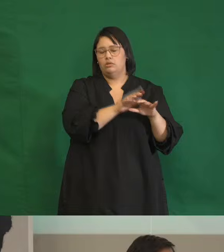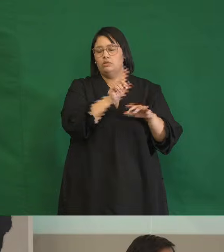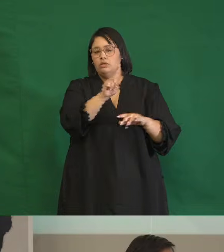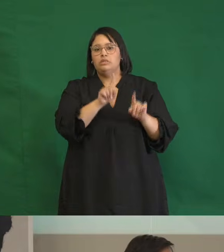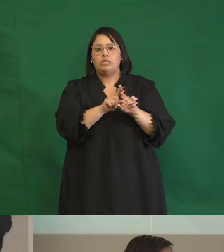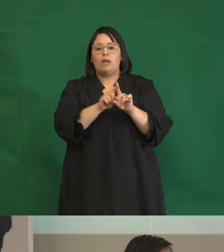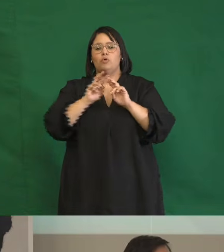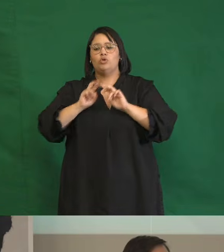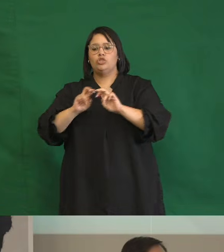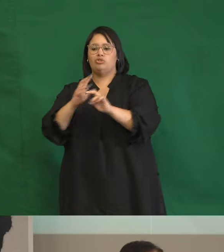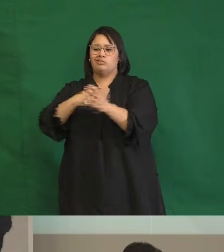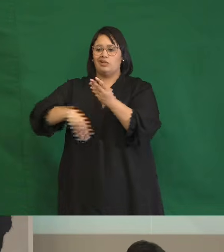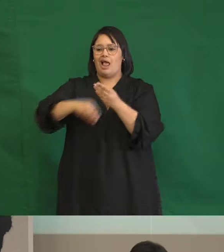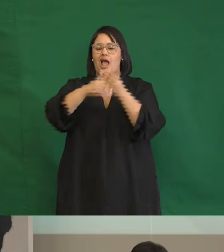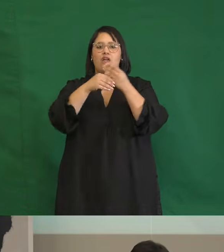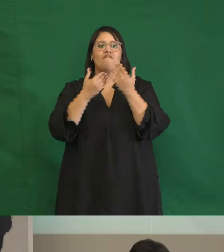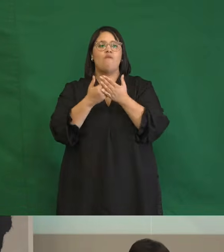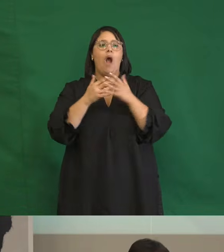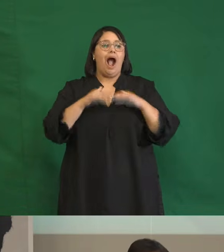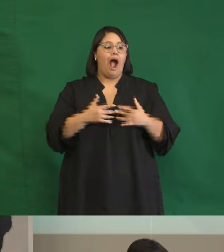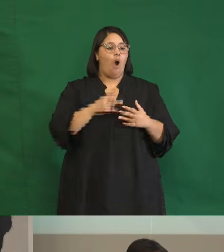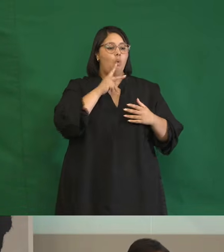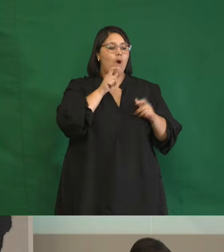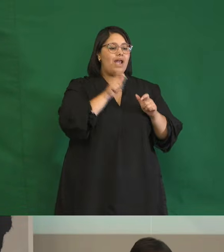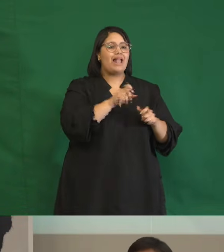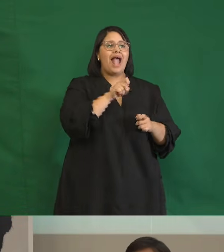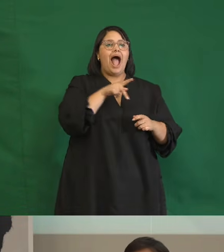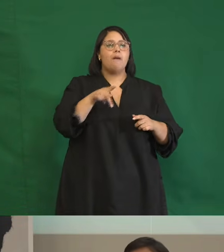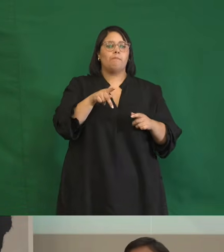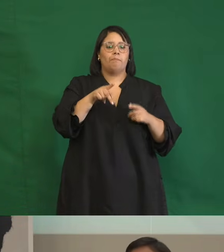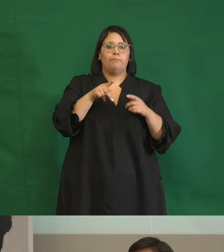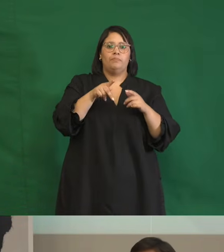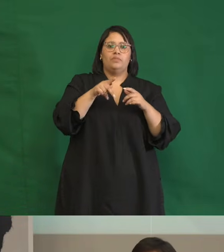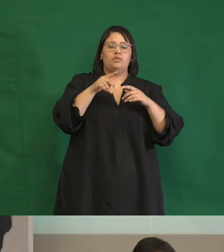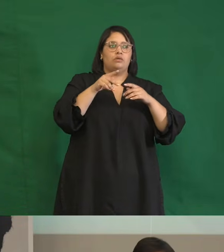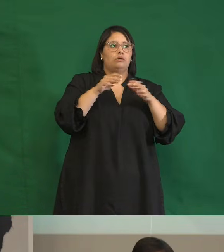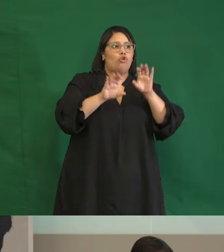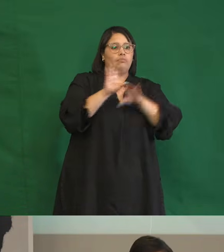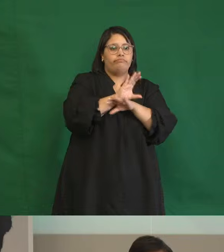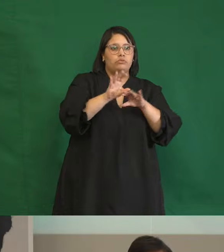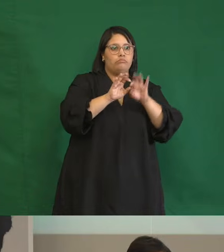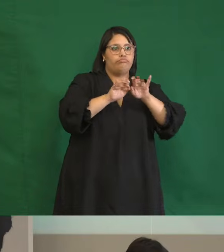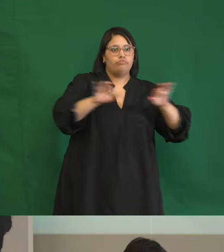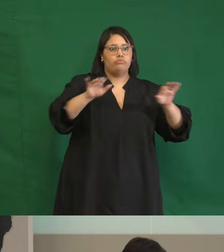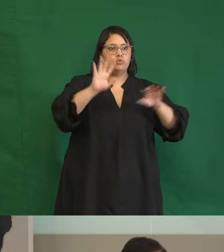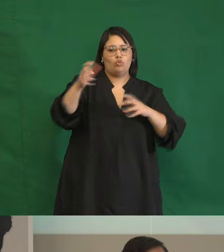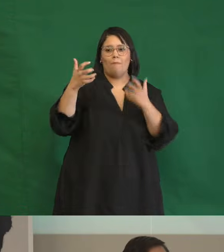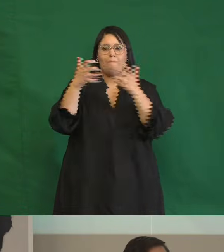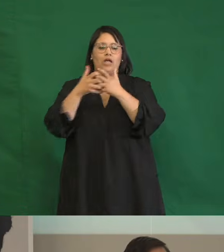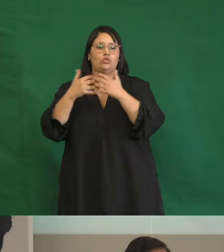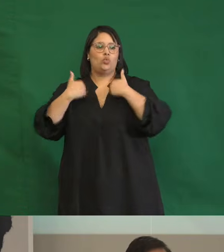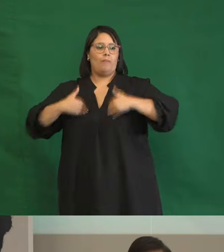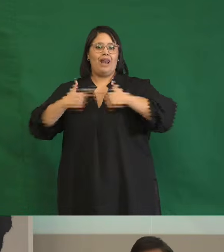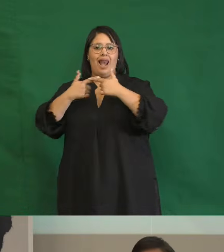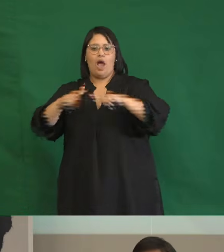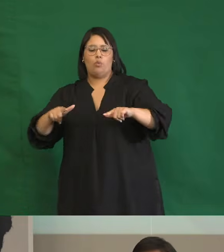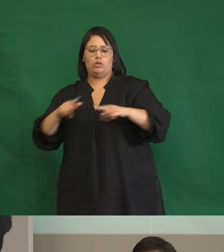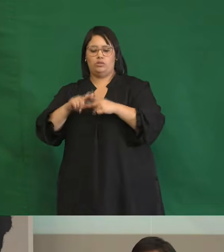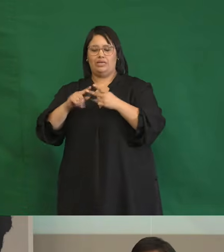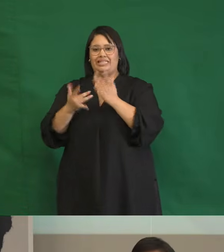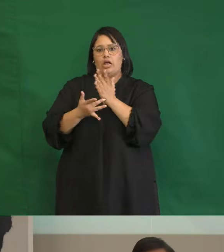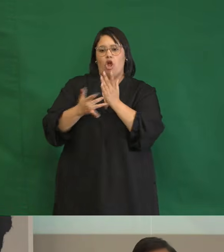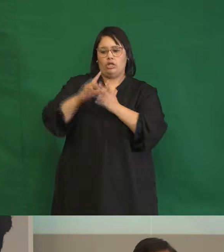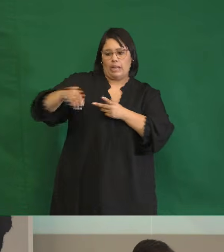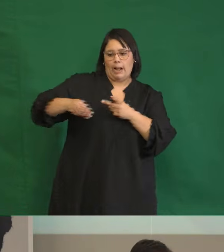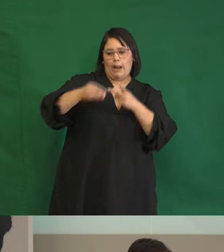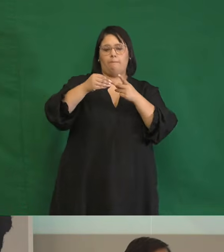lot of research into application of WordNets on, for instance, human language technology or HLT